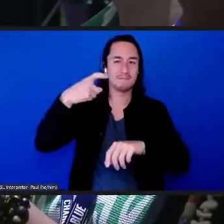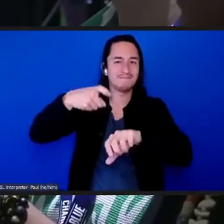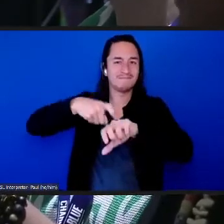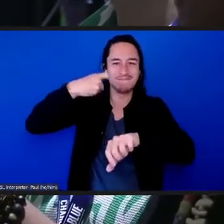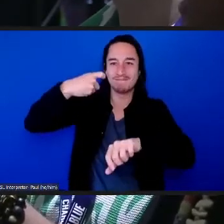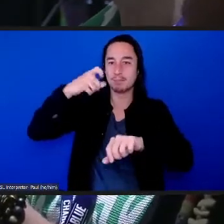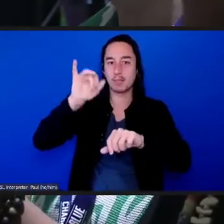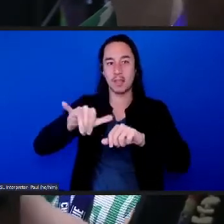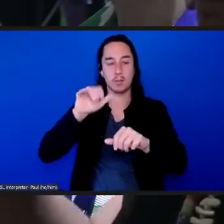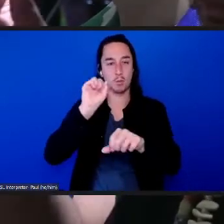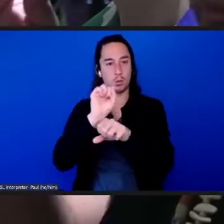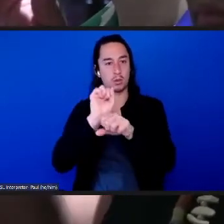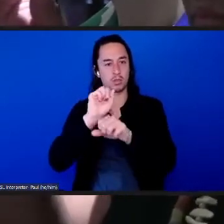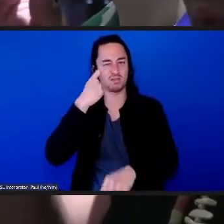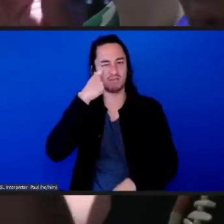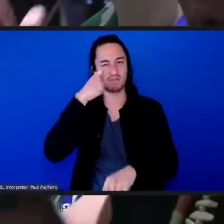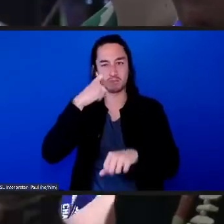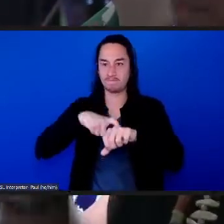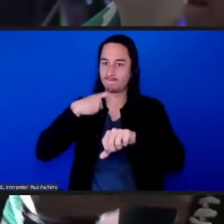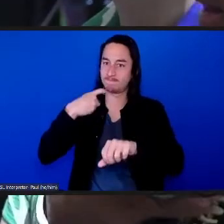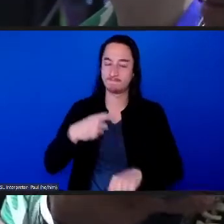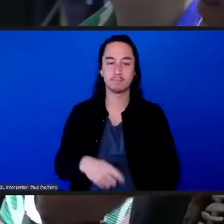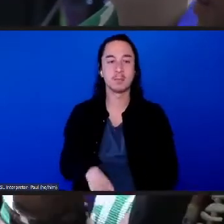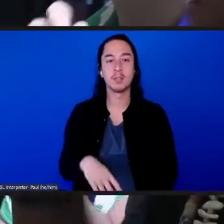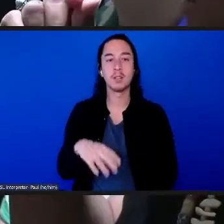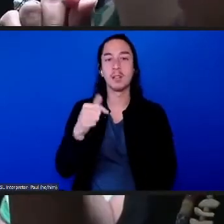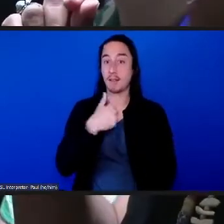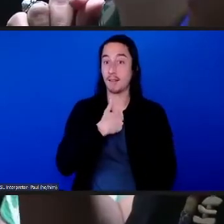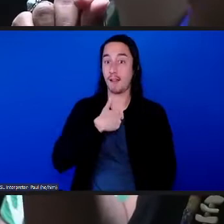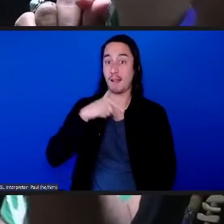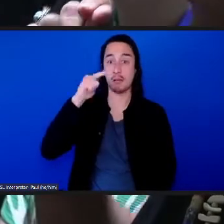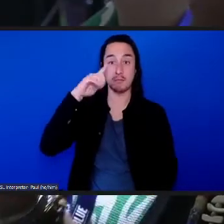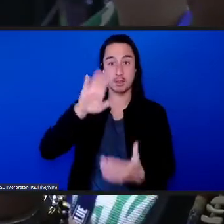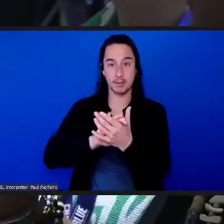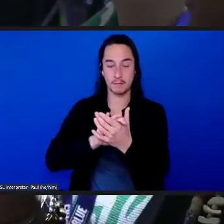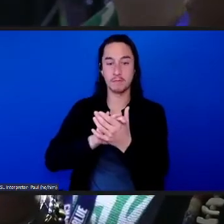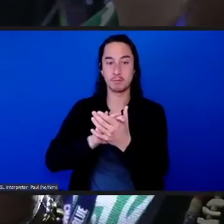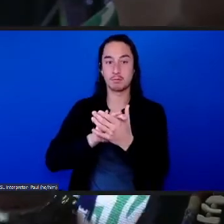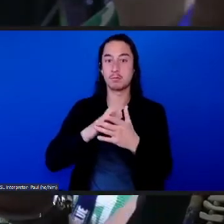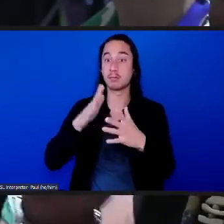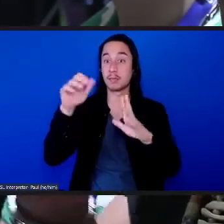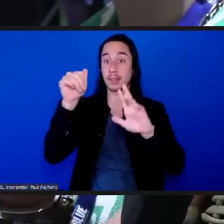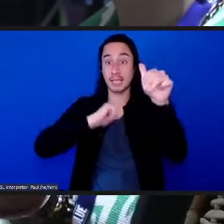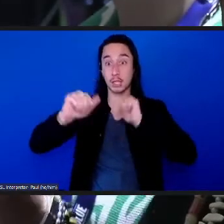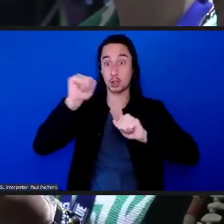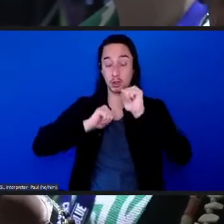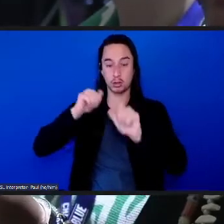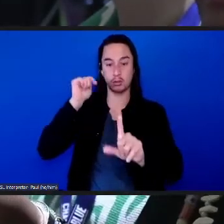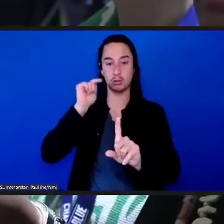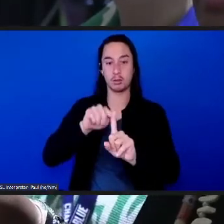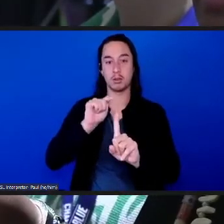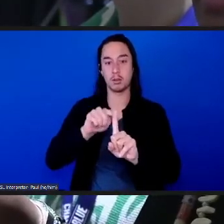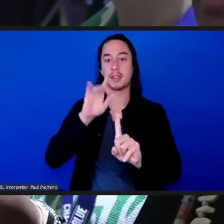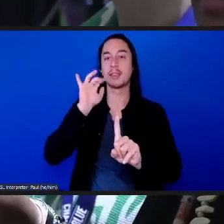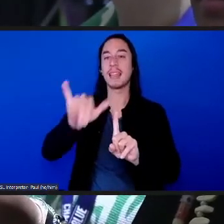work. And I believe that the theater is the seeing